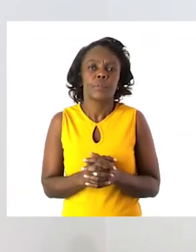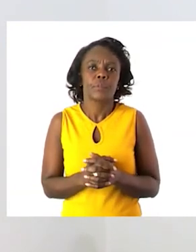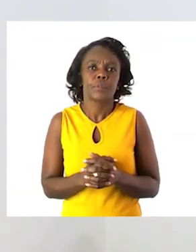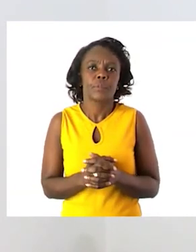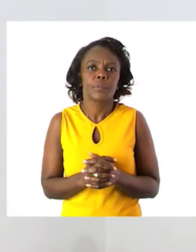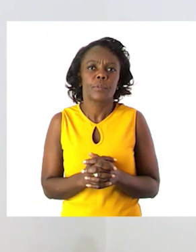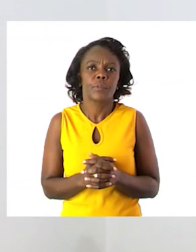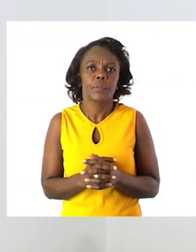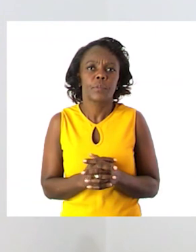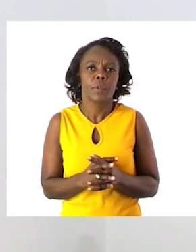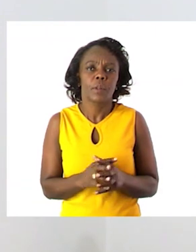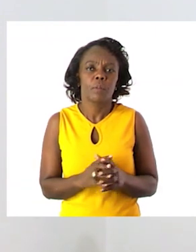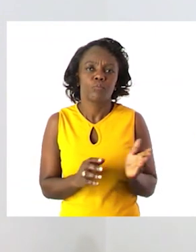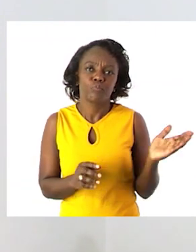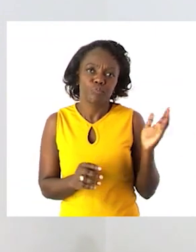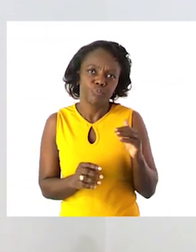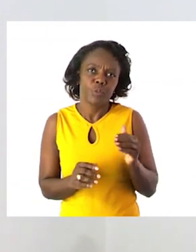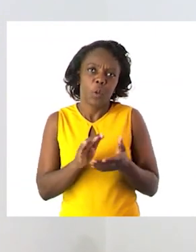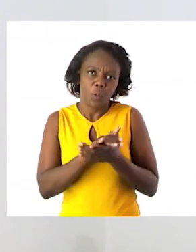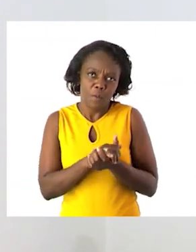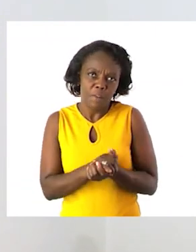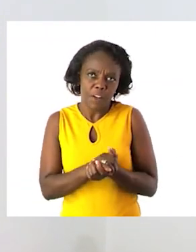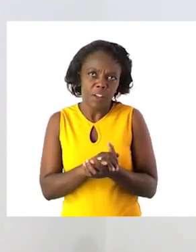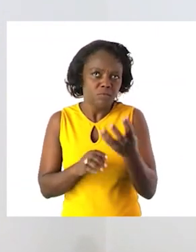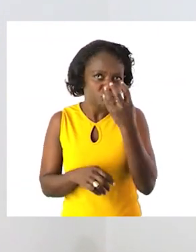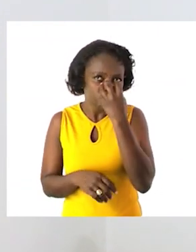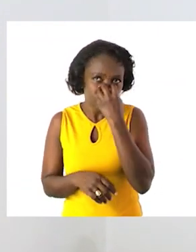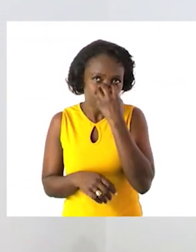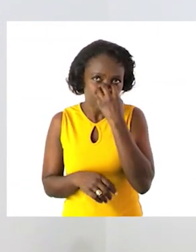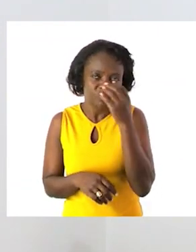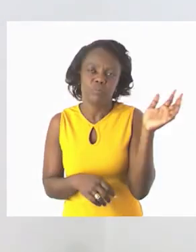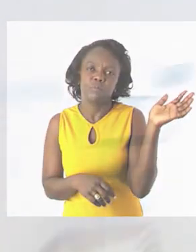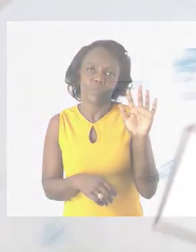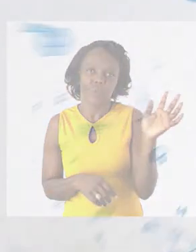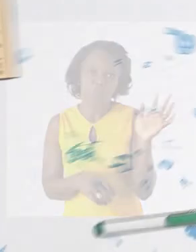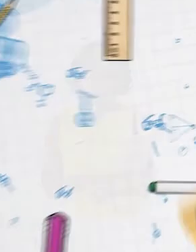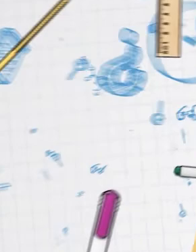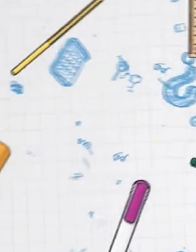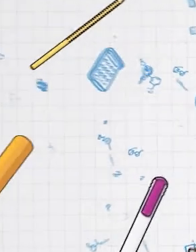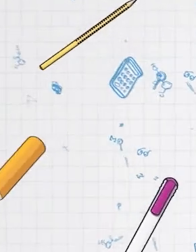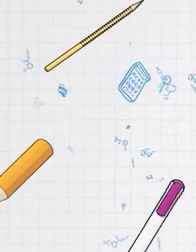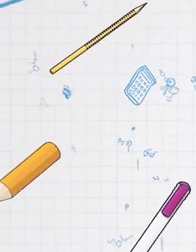fingers. Now we are going to call our friend Zoshi to say goodbye.